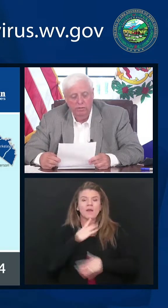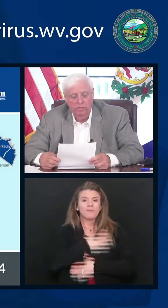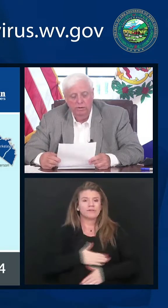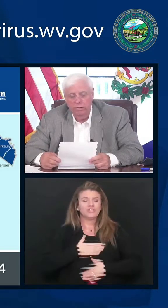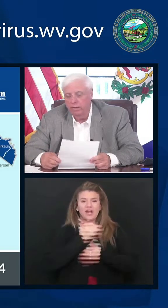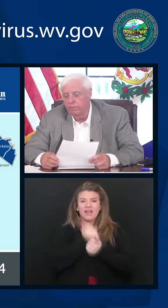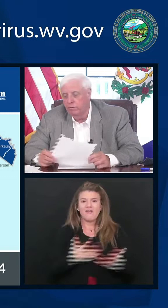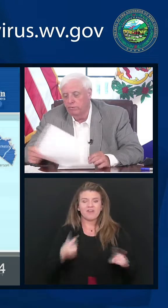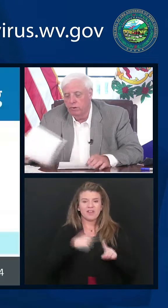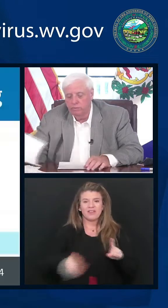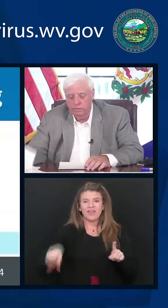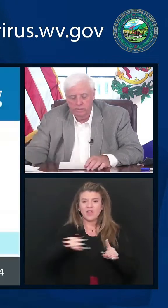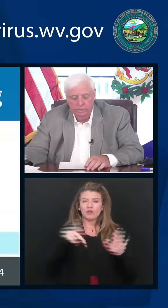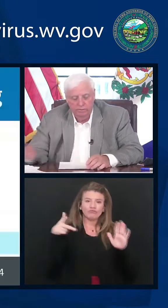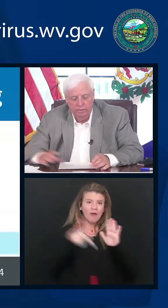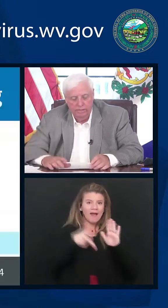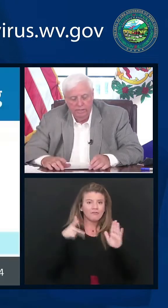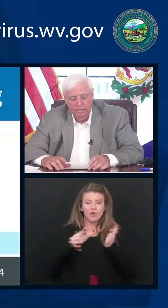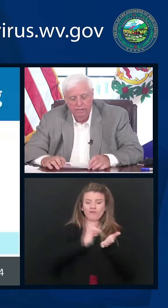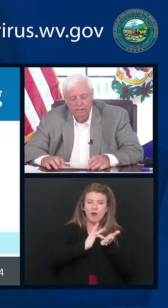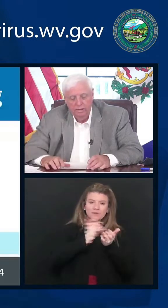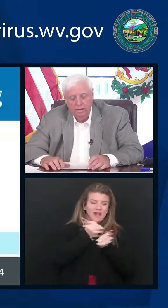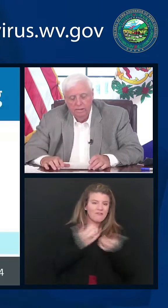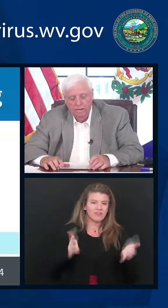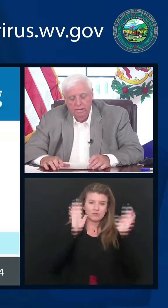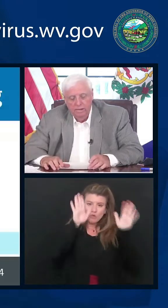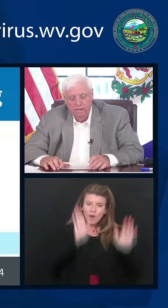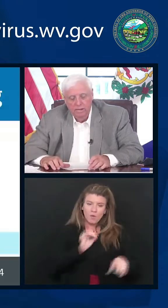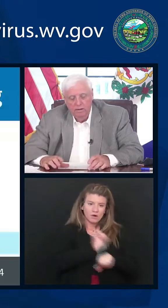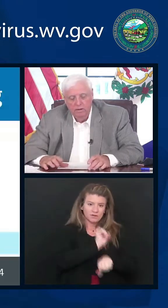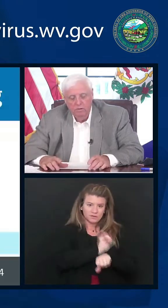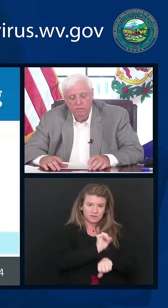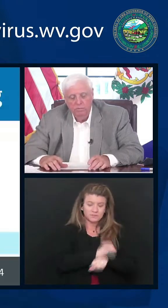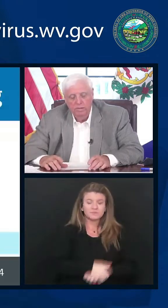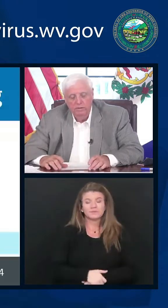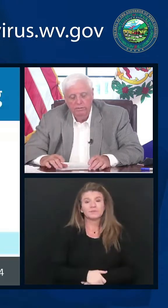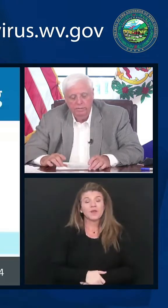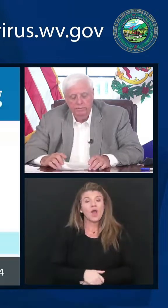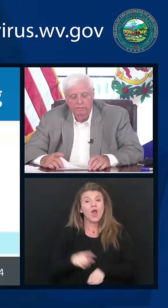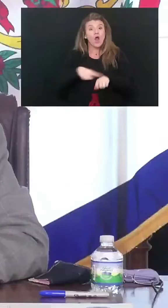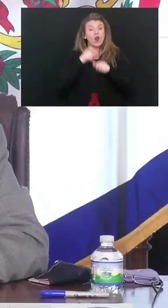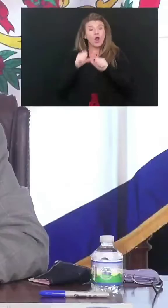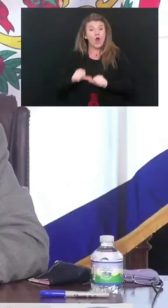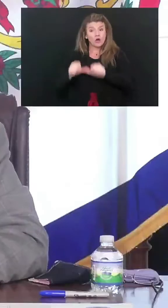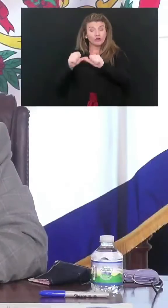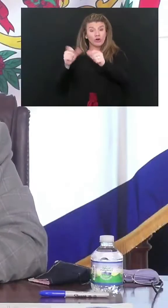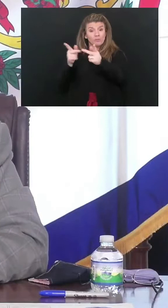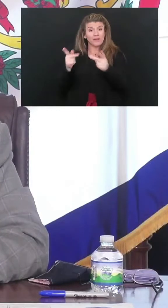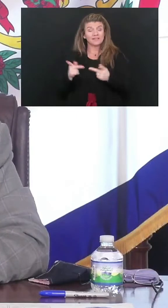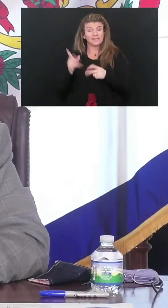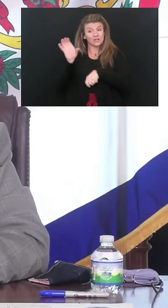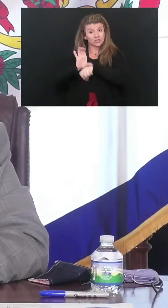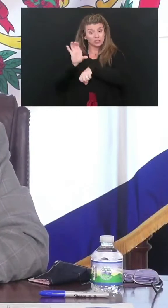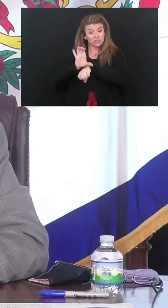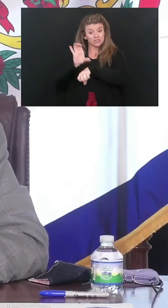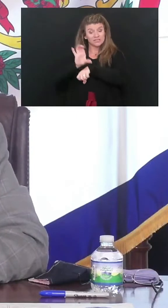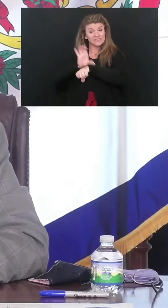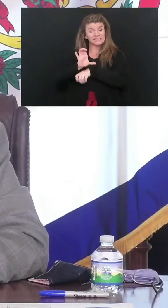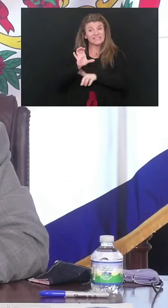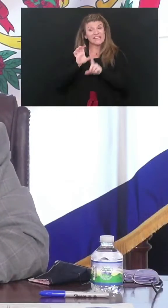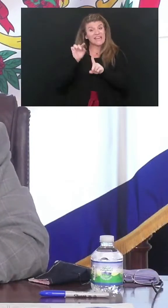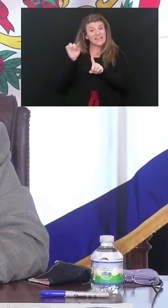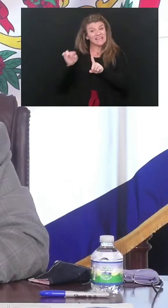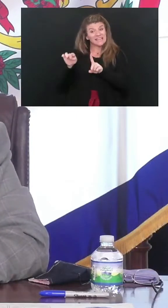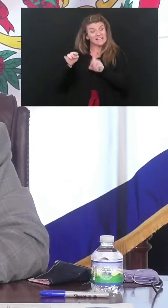did with our drive-through pharmacies and everything. And in our long-term care facilities and our churches, now these are numbers that are